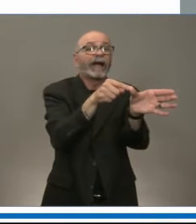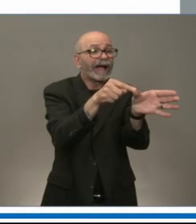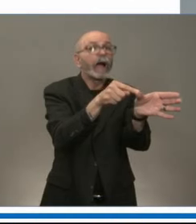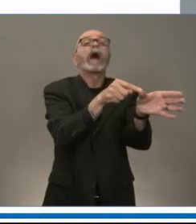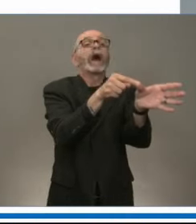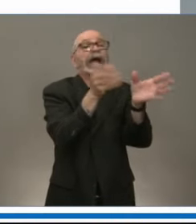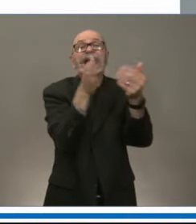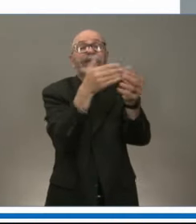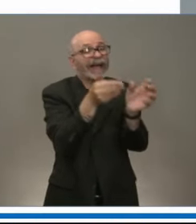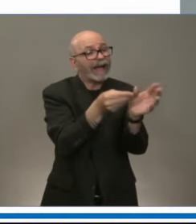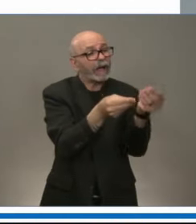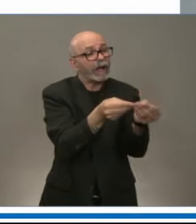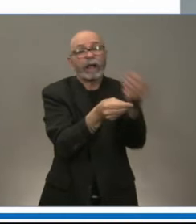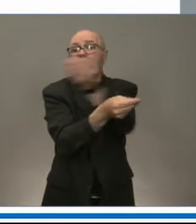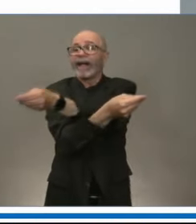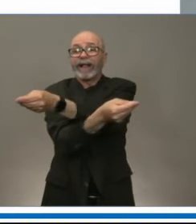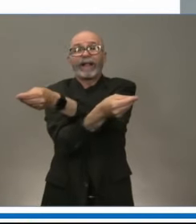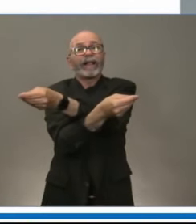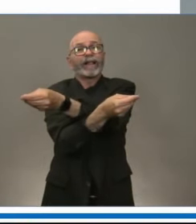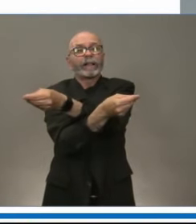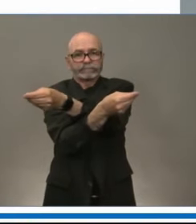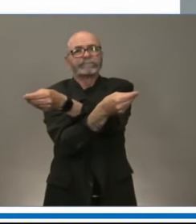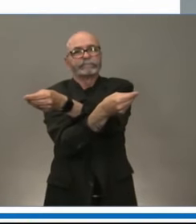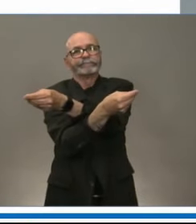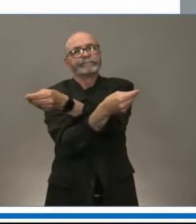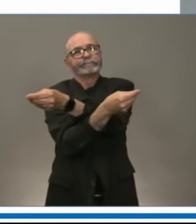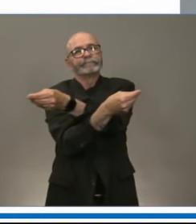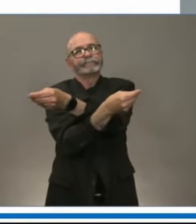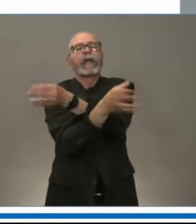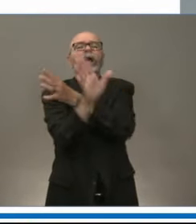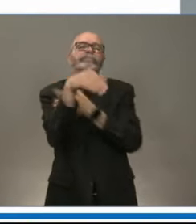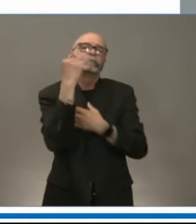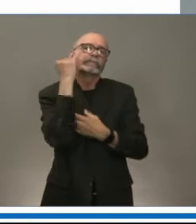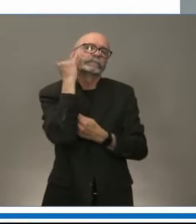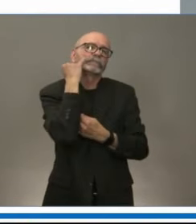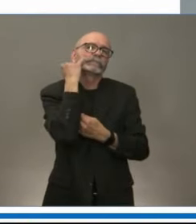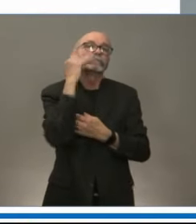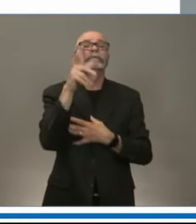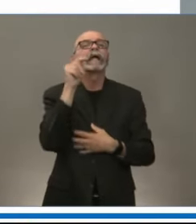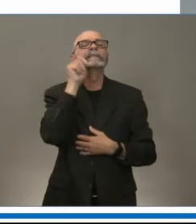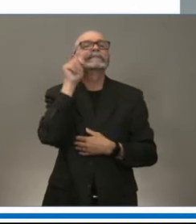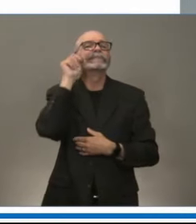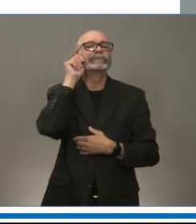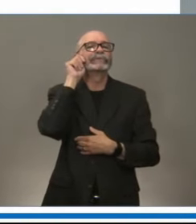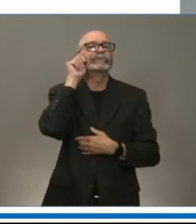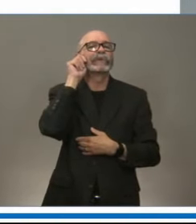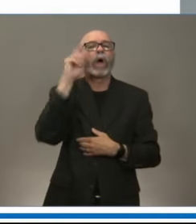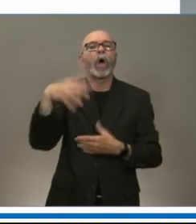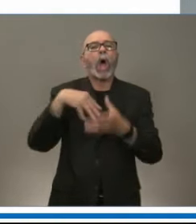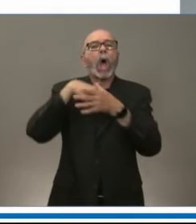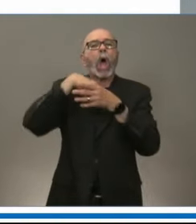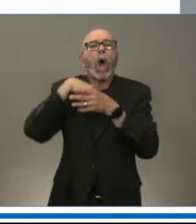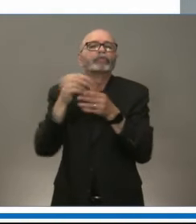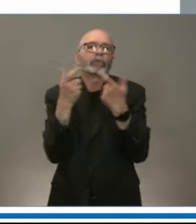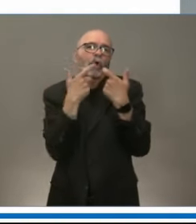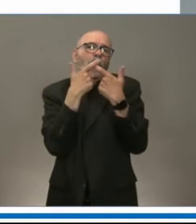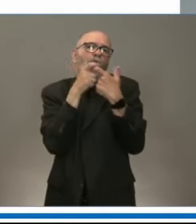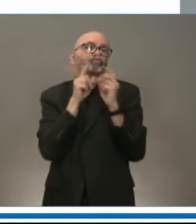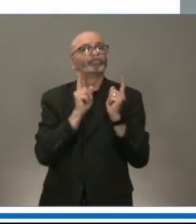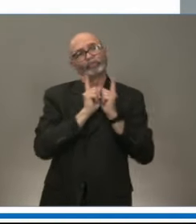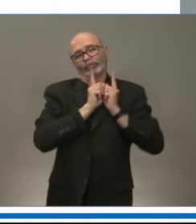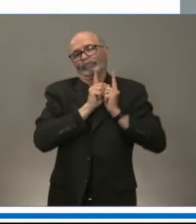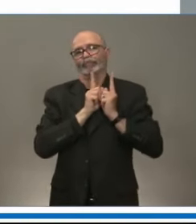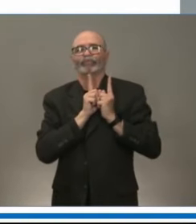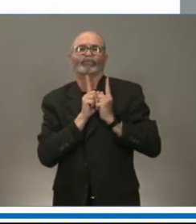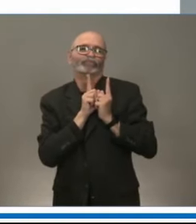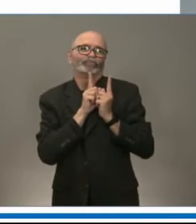if you have a teenager who's going out to meet their boyfriend, or if you want to get together, even to chat with